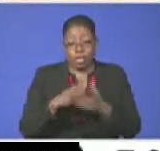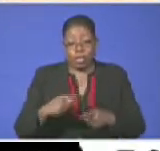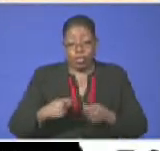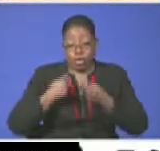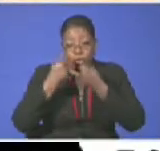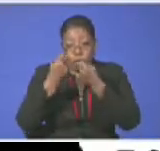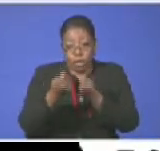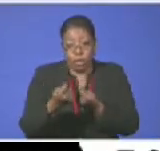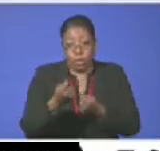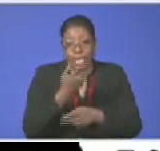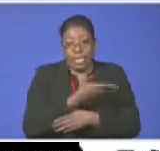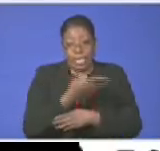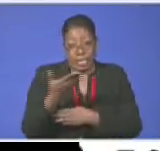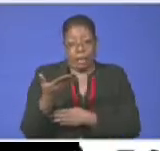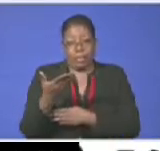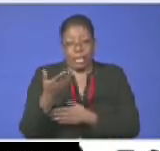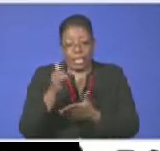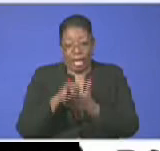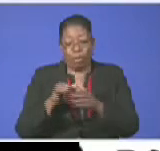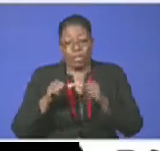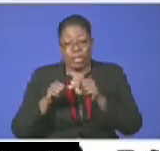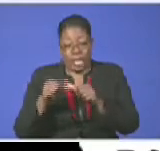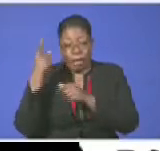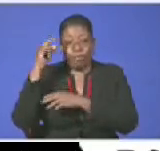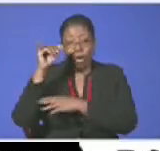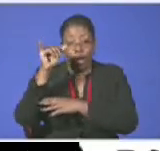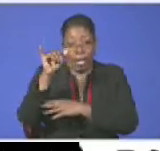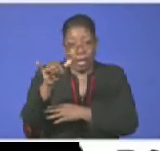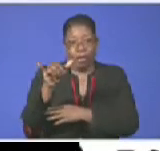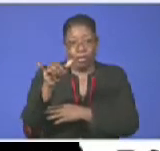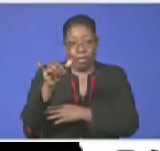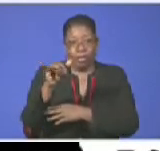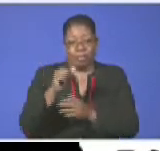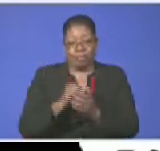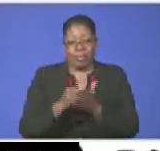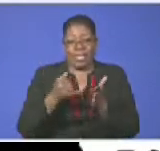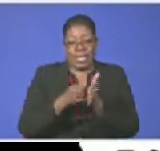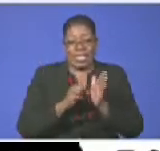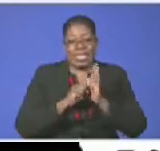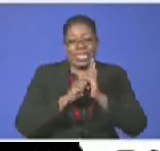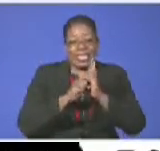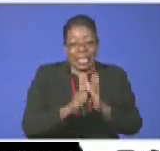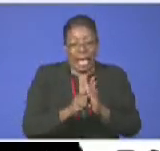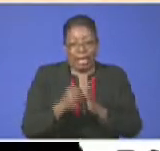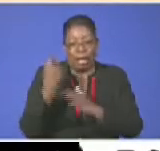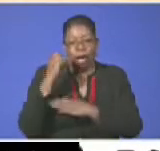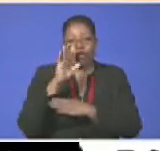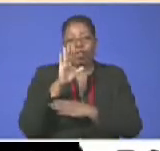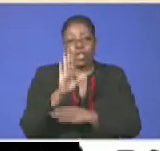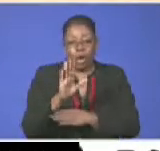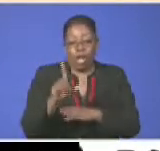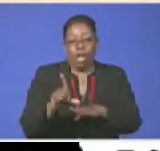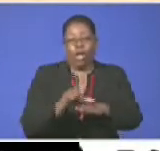something that will hopefully last forever. It's a sign of your undying love.